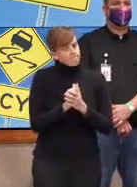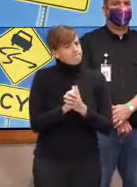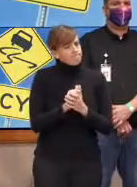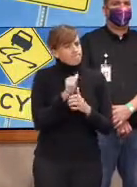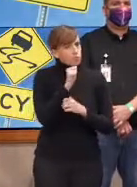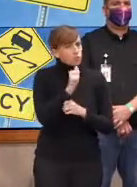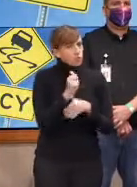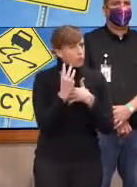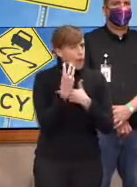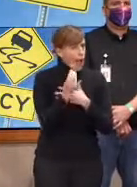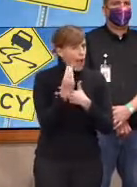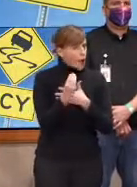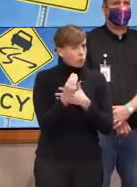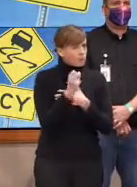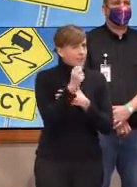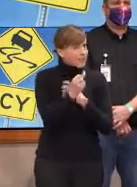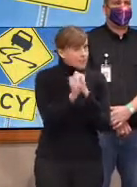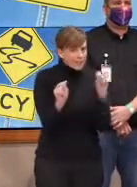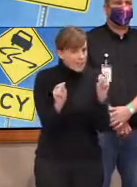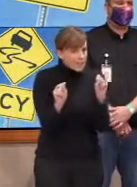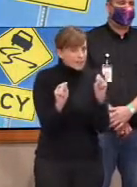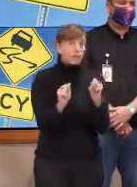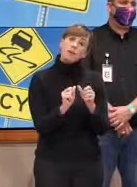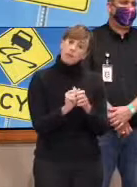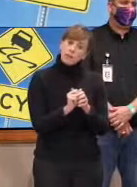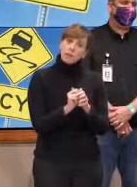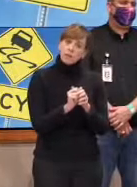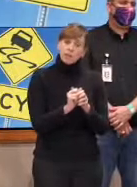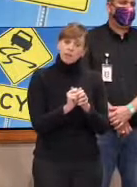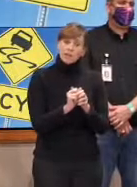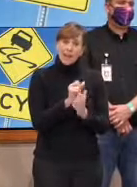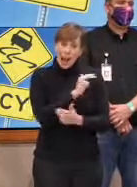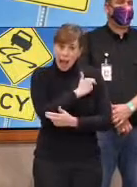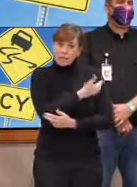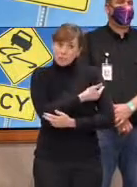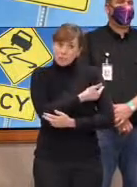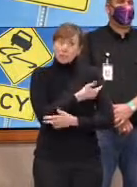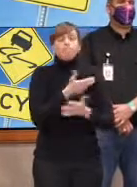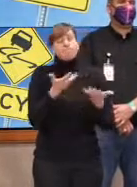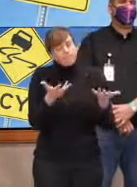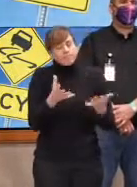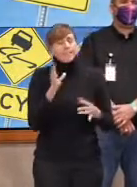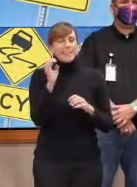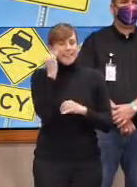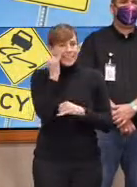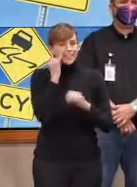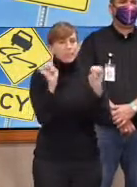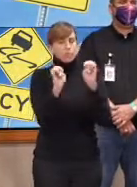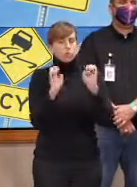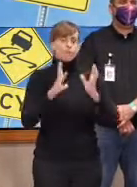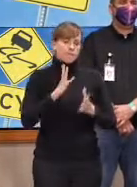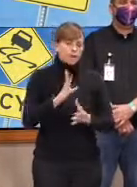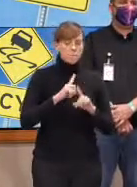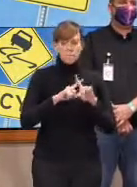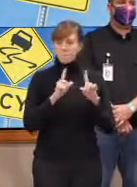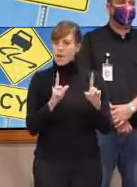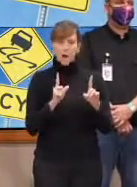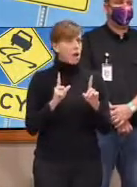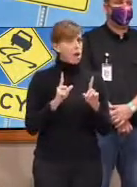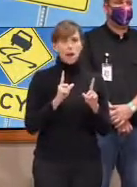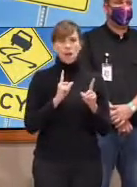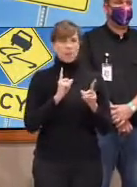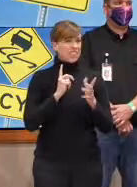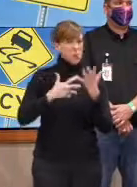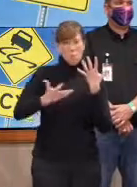out safe. You have to go to the hospital because for an emergency. That's the kind of folks that we only want on the road, and we're